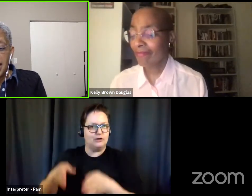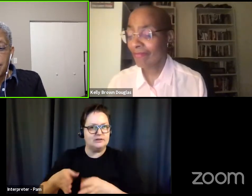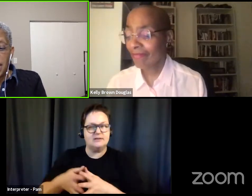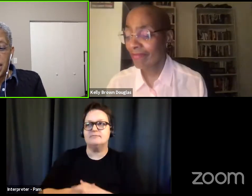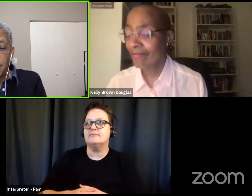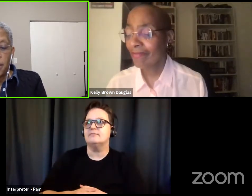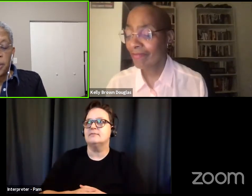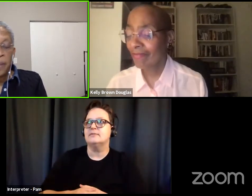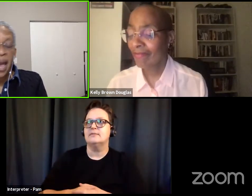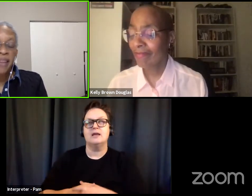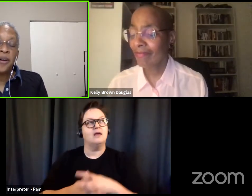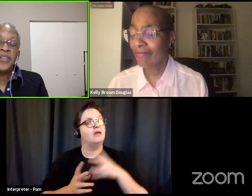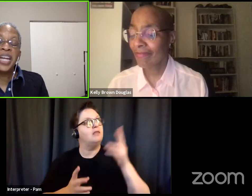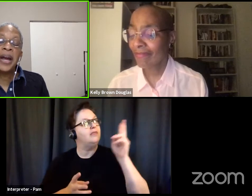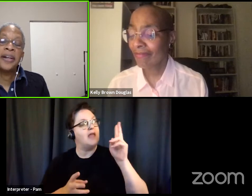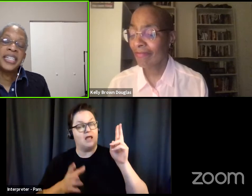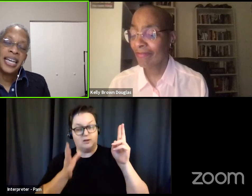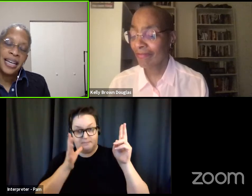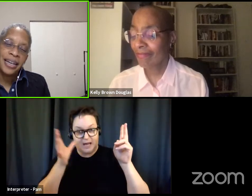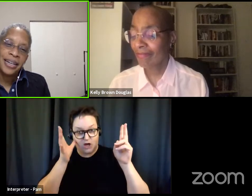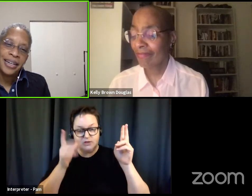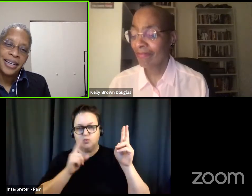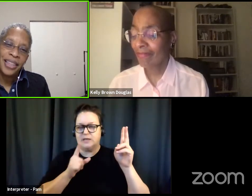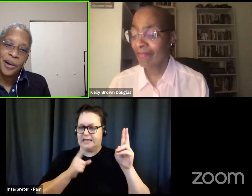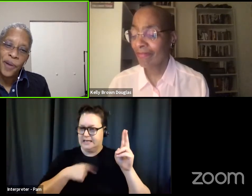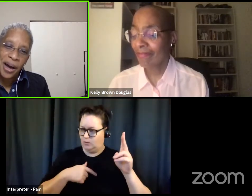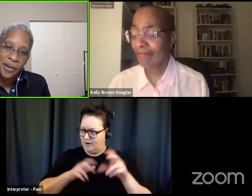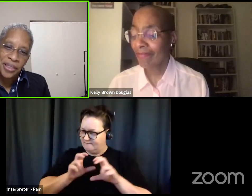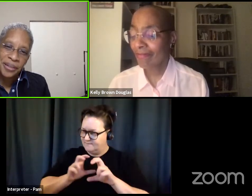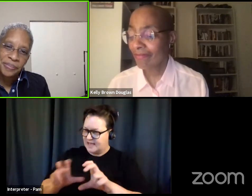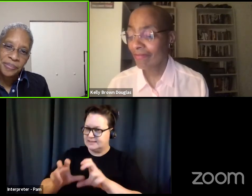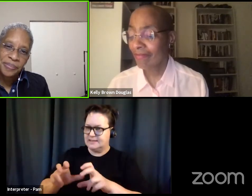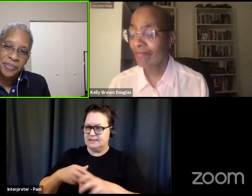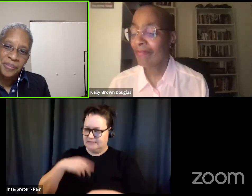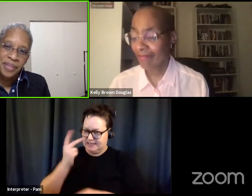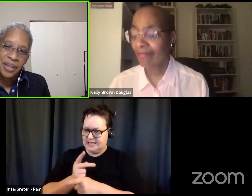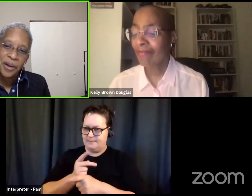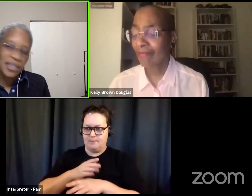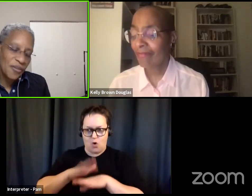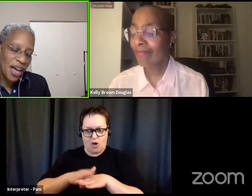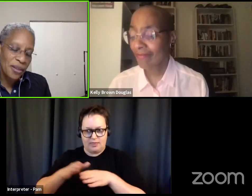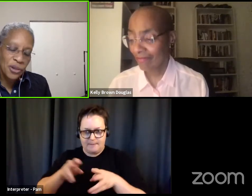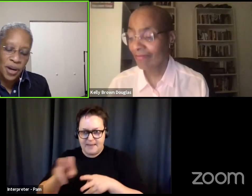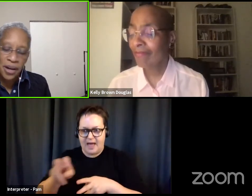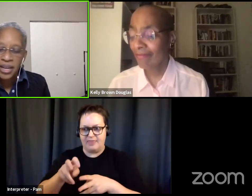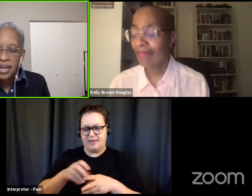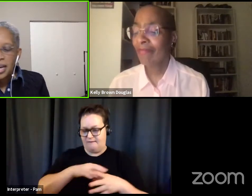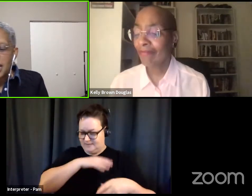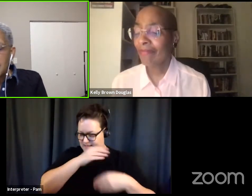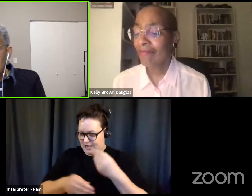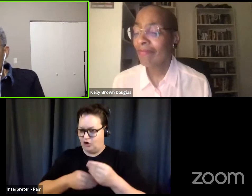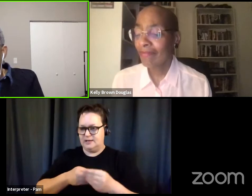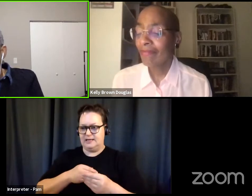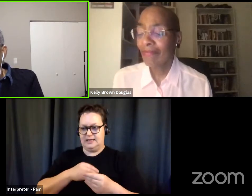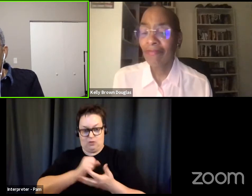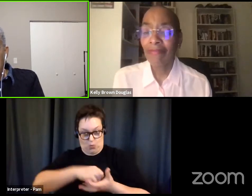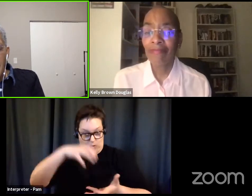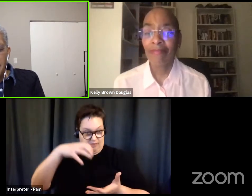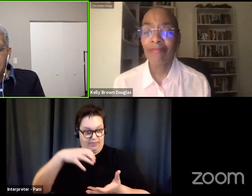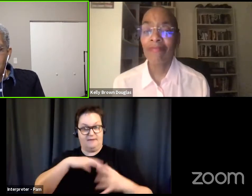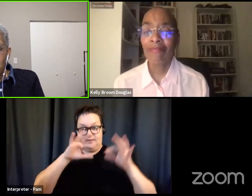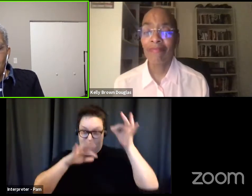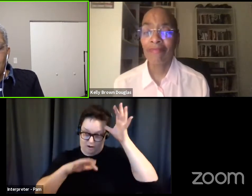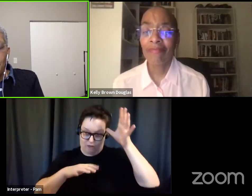invested in keeping him on the path of inheriting their wealth or his father's wealth, keep him on